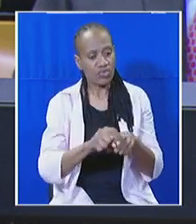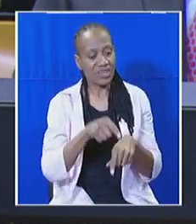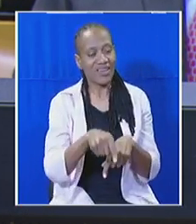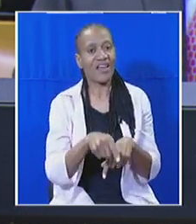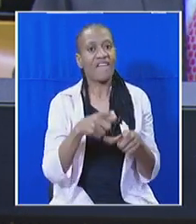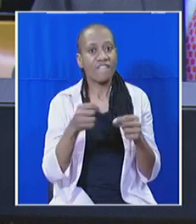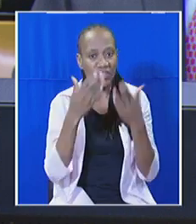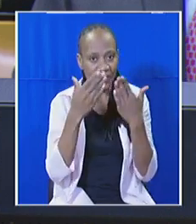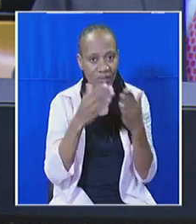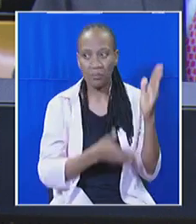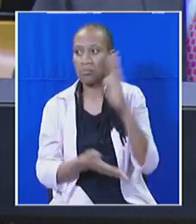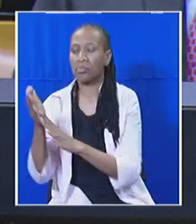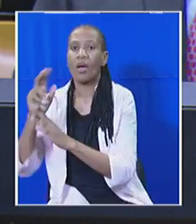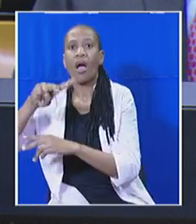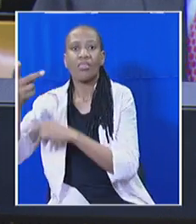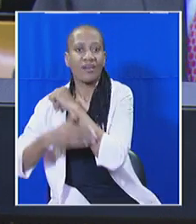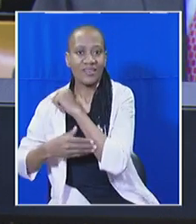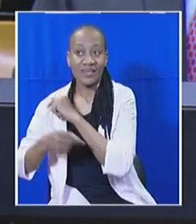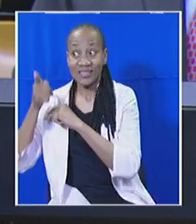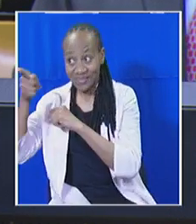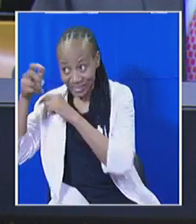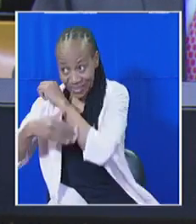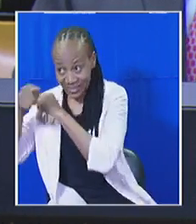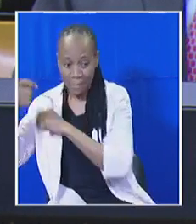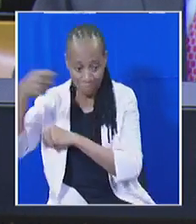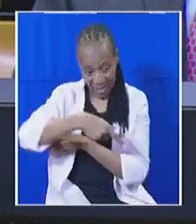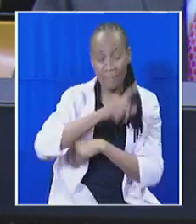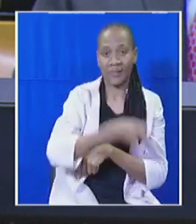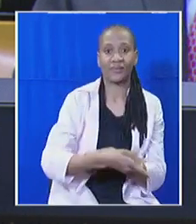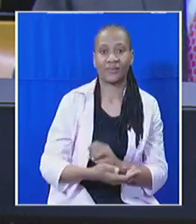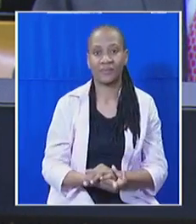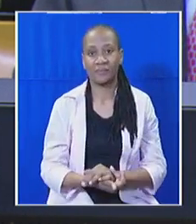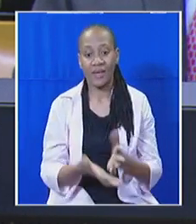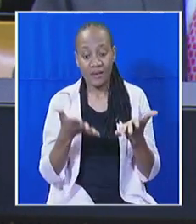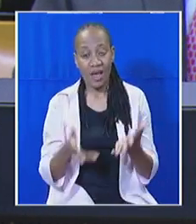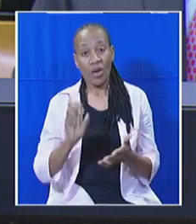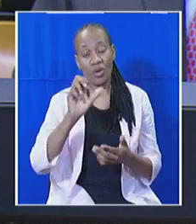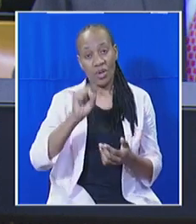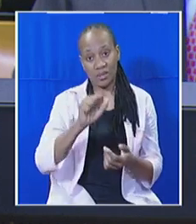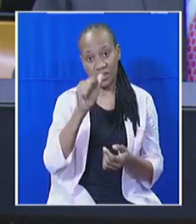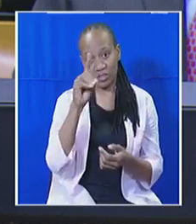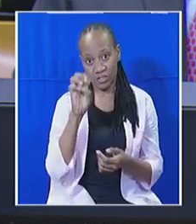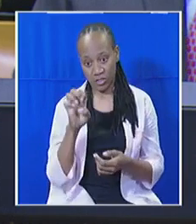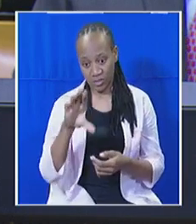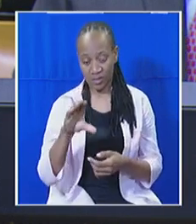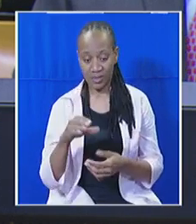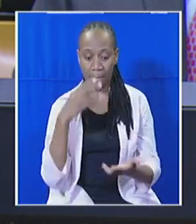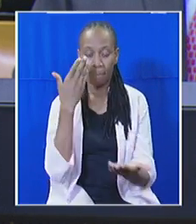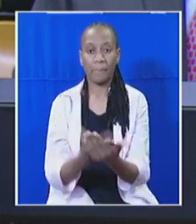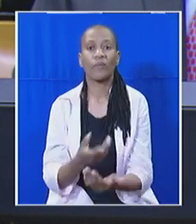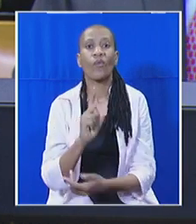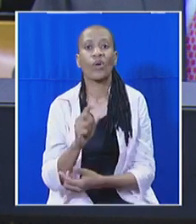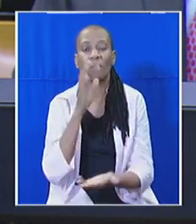that motion was defeated. Just here near our home, SADC has passed a motion that